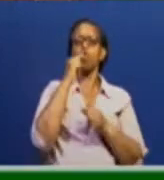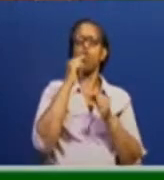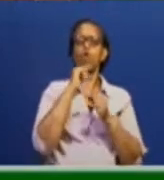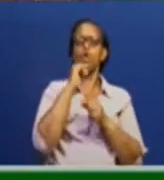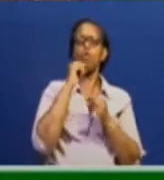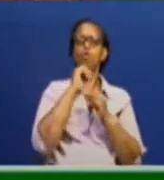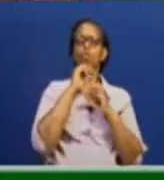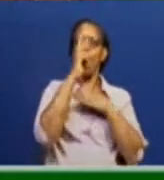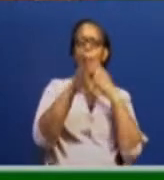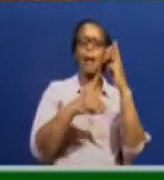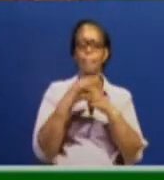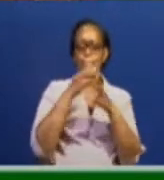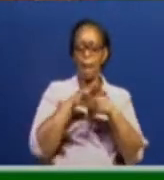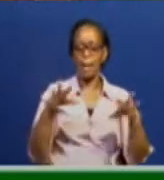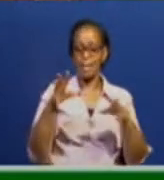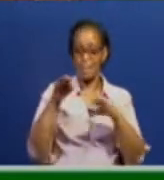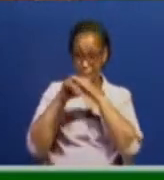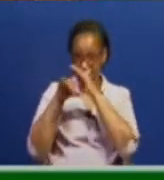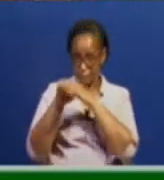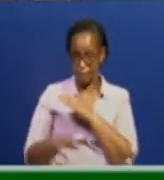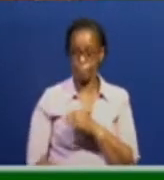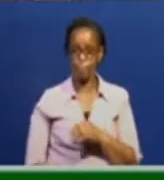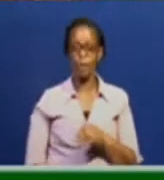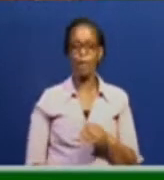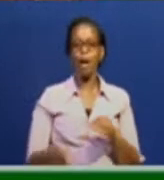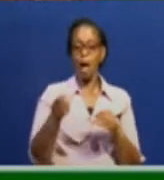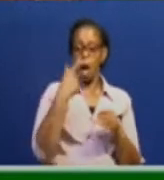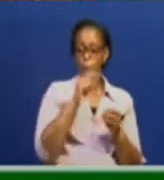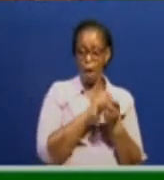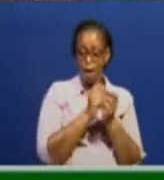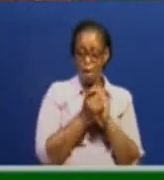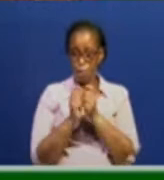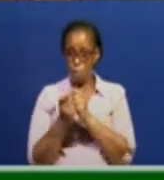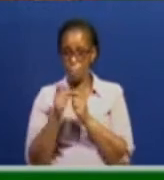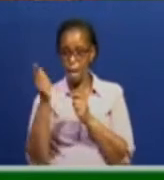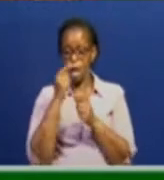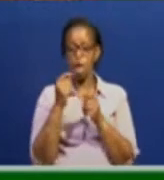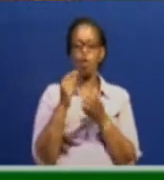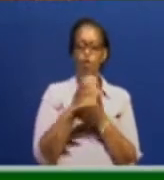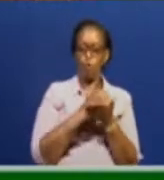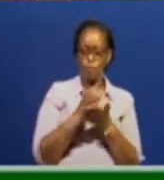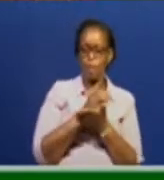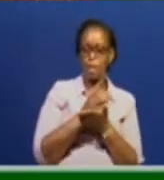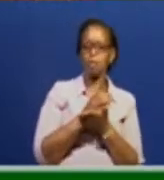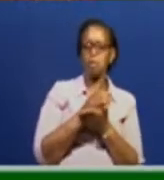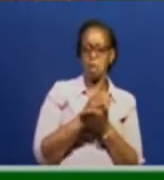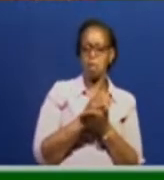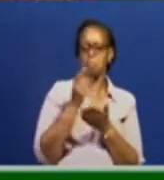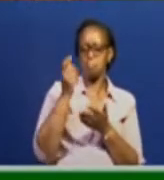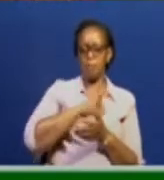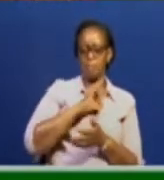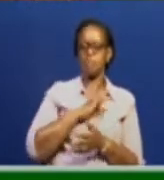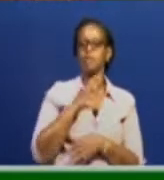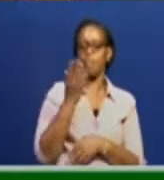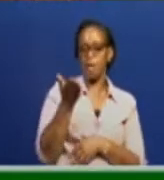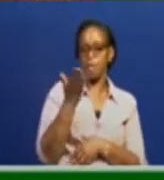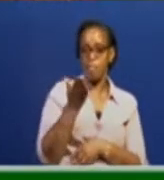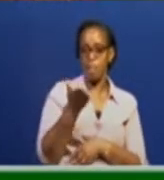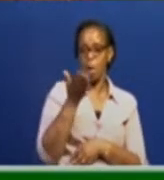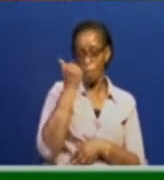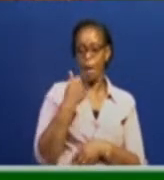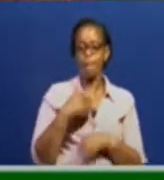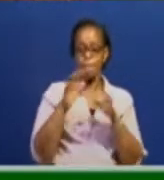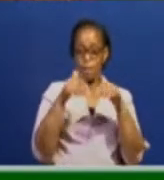access. Our reforms in the coffee sector are bearing fruit, with our farmers set to